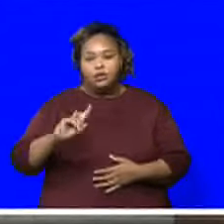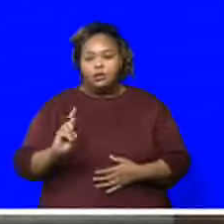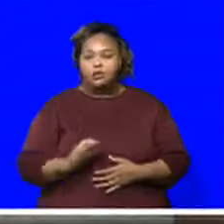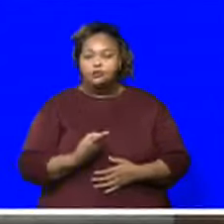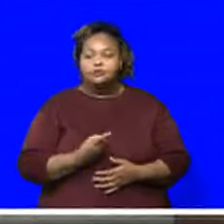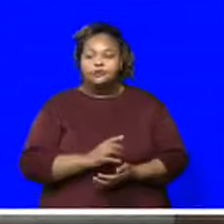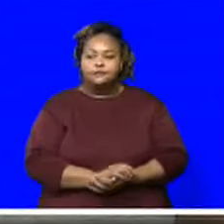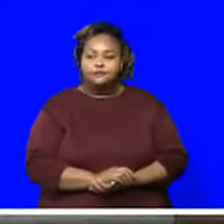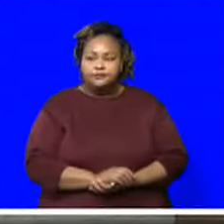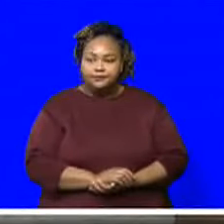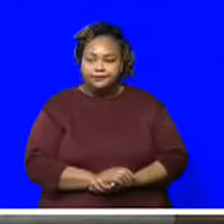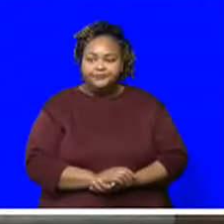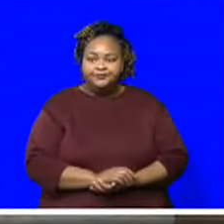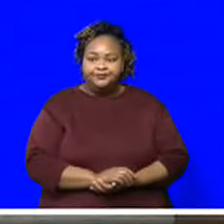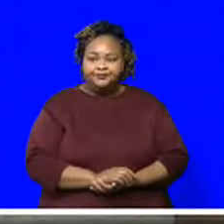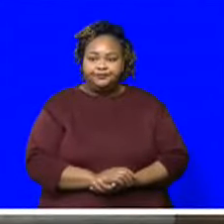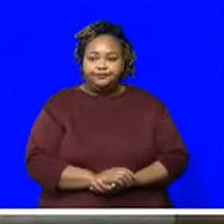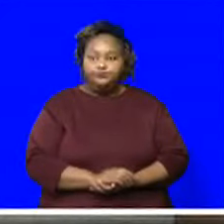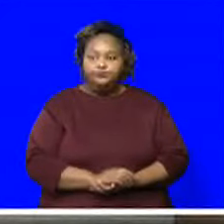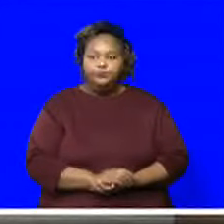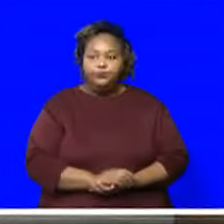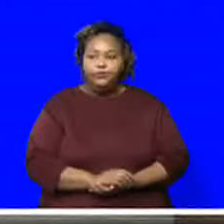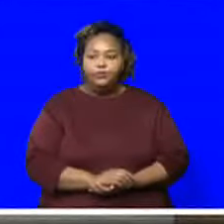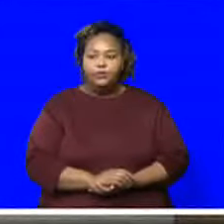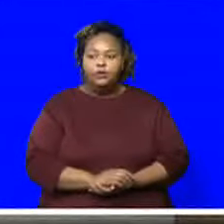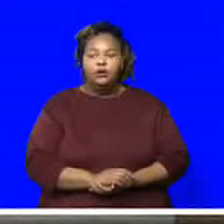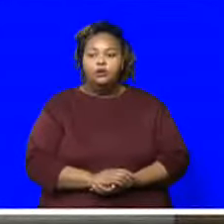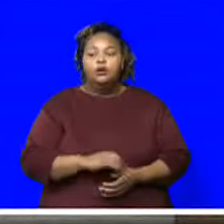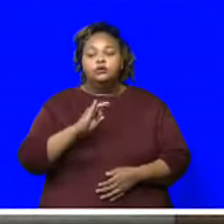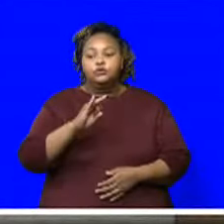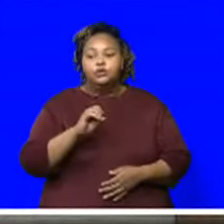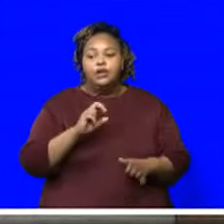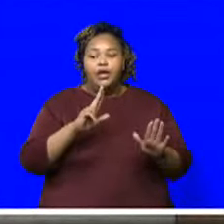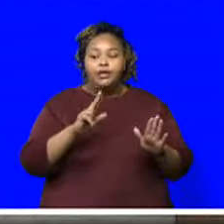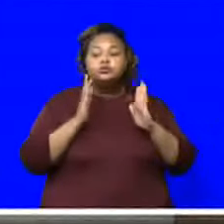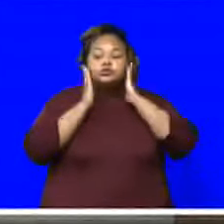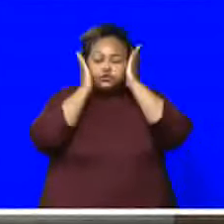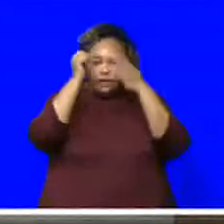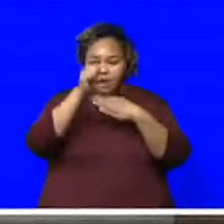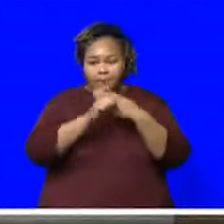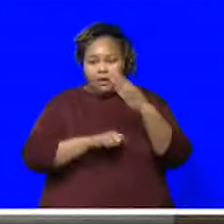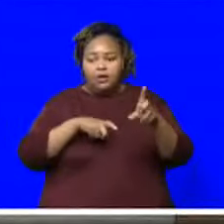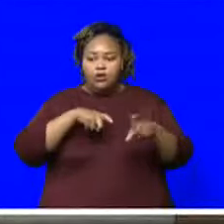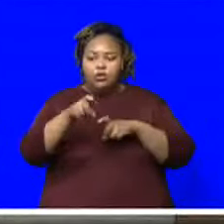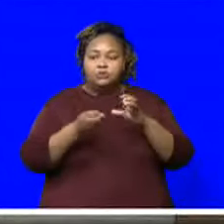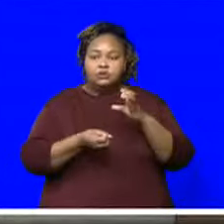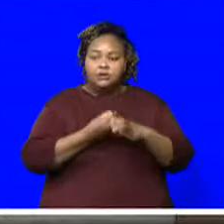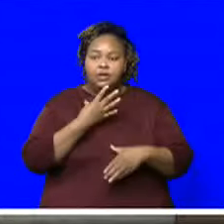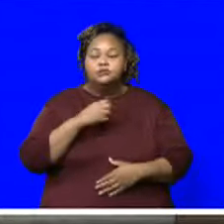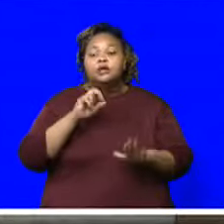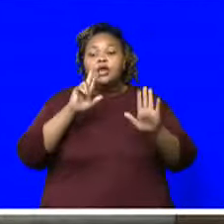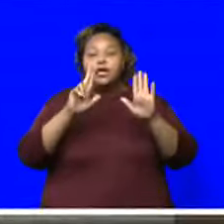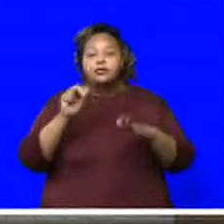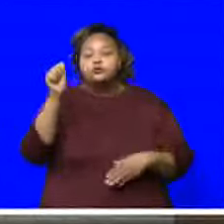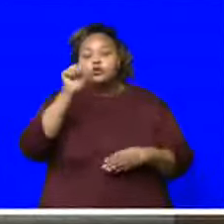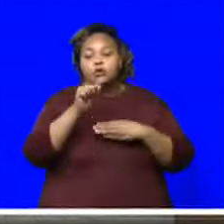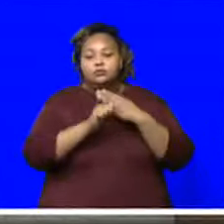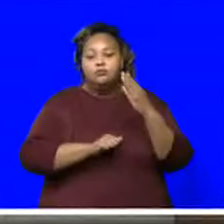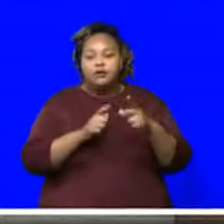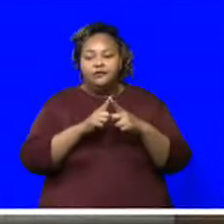emalangeni. The tournament begins on the 28th of July to the 8th of August in the city of